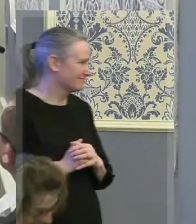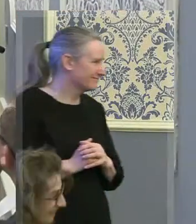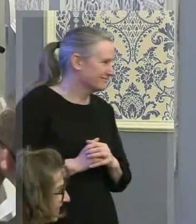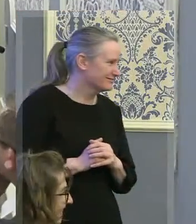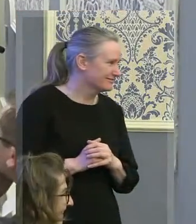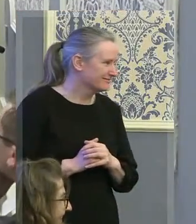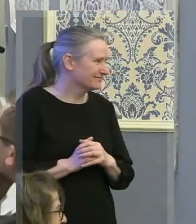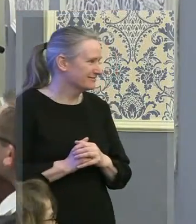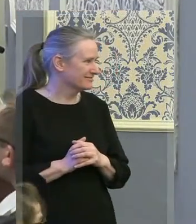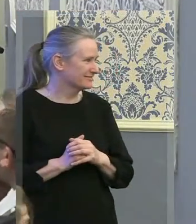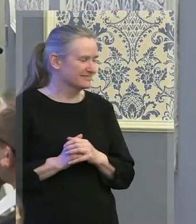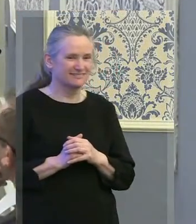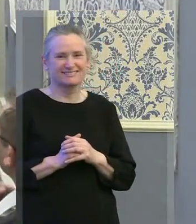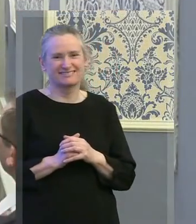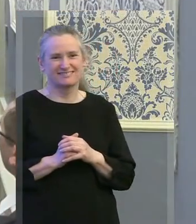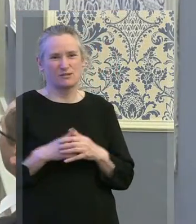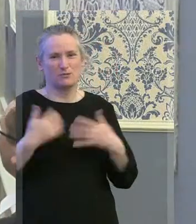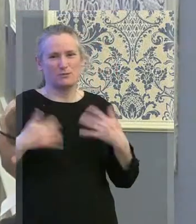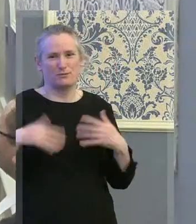Boy, I'm glad that's over.